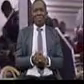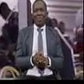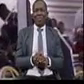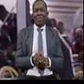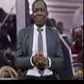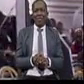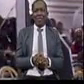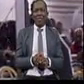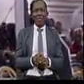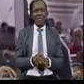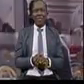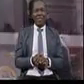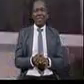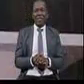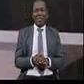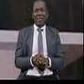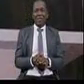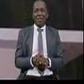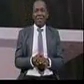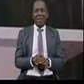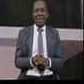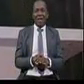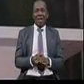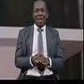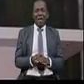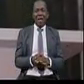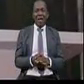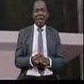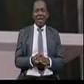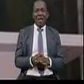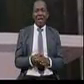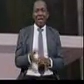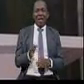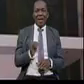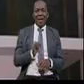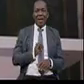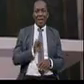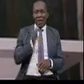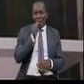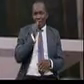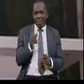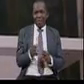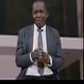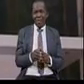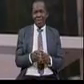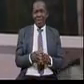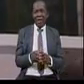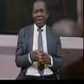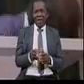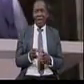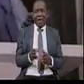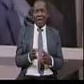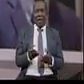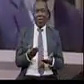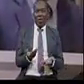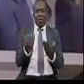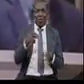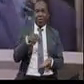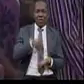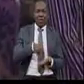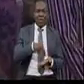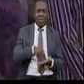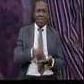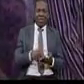I request that we upstanding, please. Let us be on our feet. I'm praising on